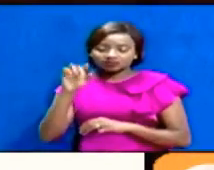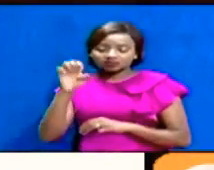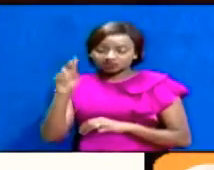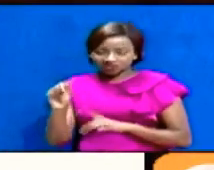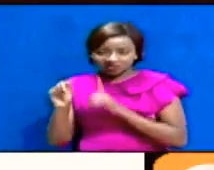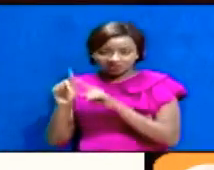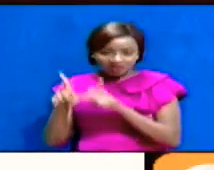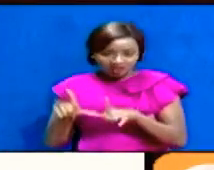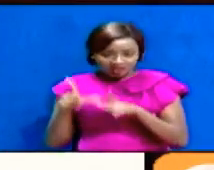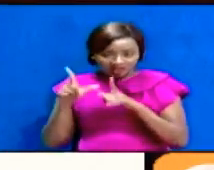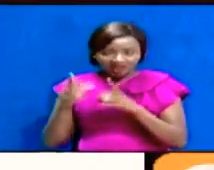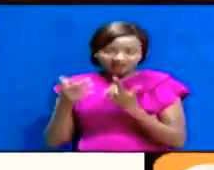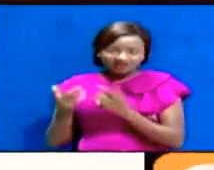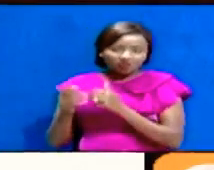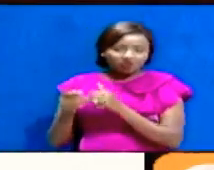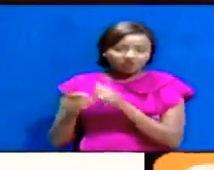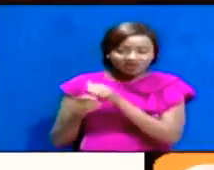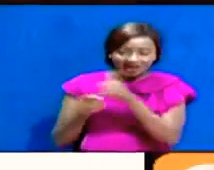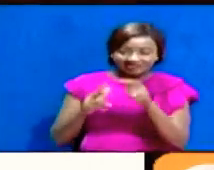a very important